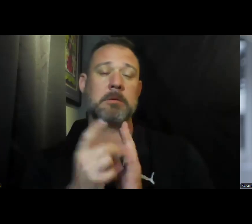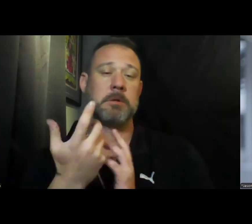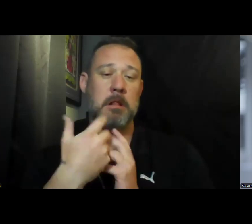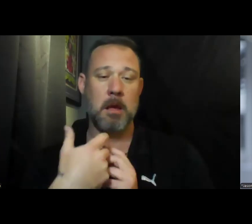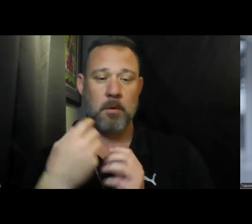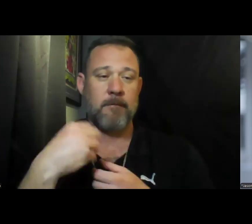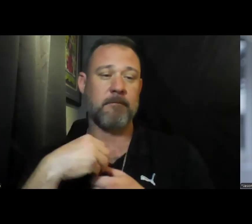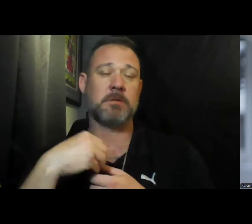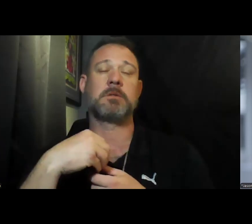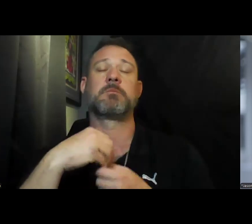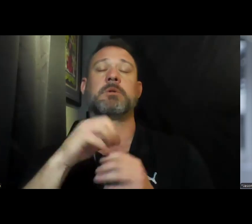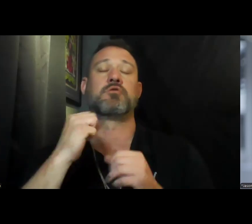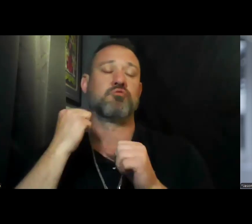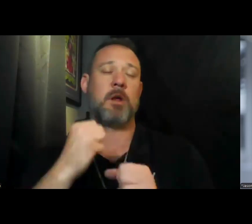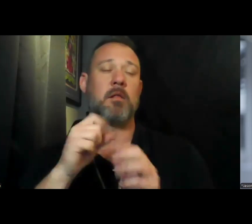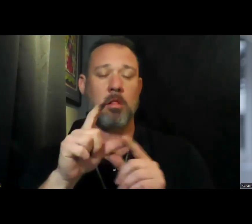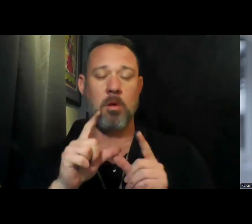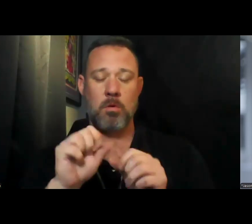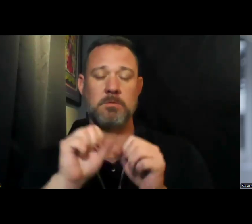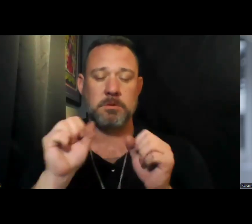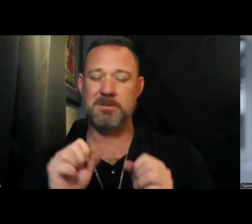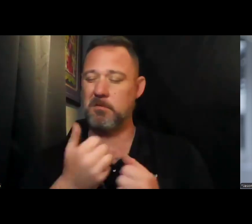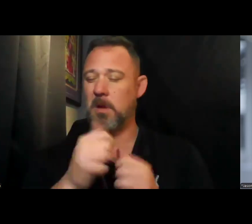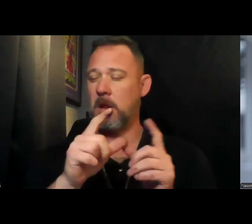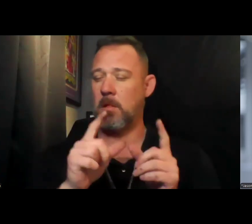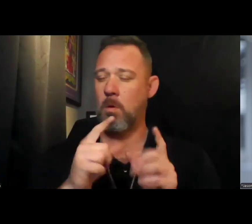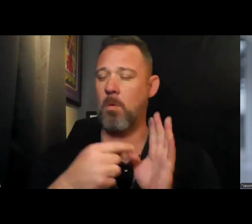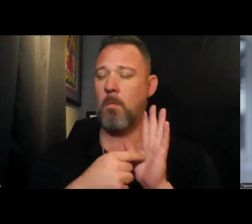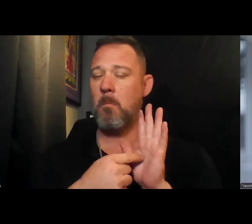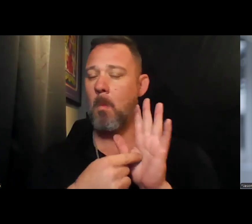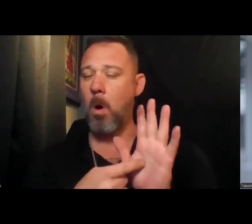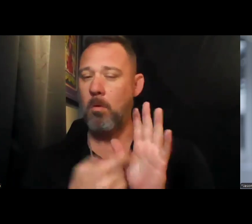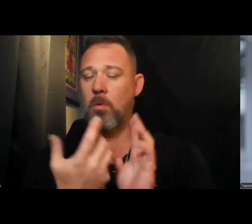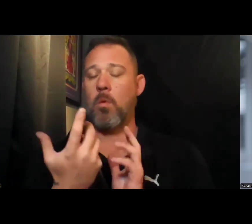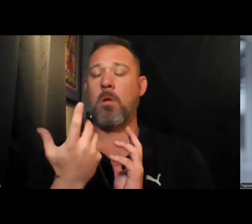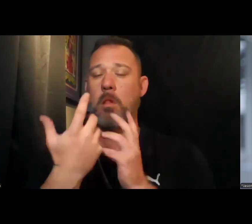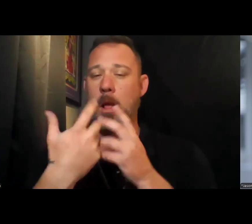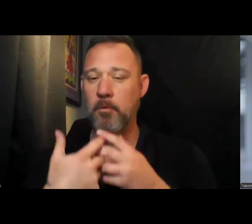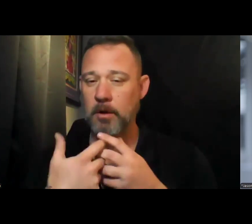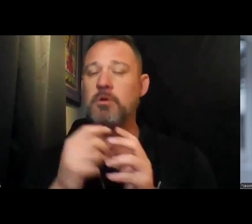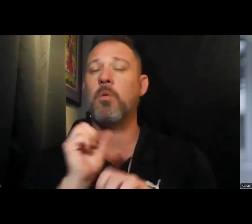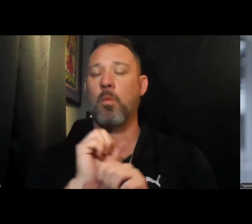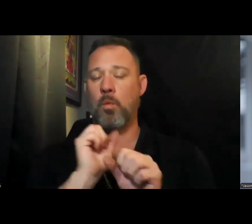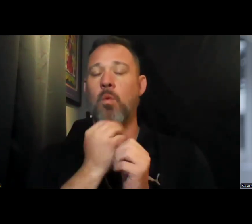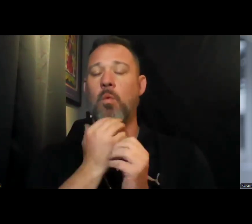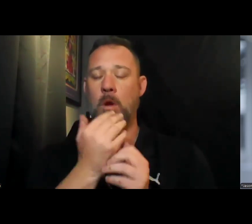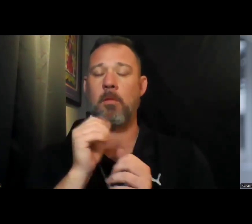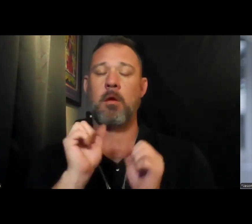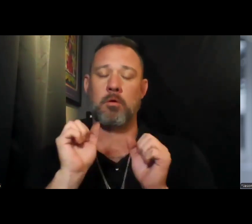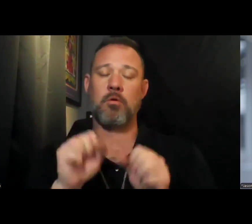investment strengthen local systems? And are there any local models or collaborations that are working well that could potentially be